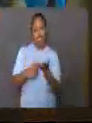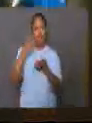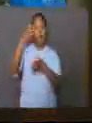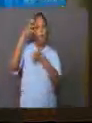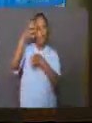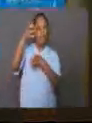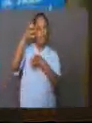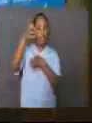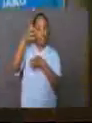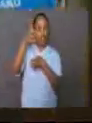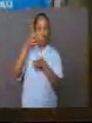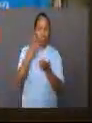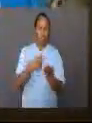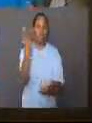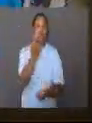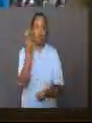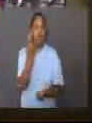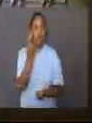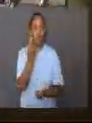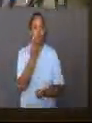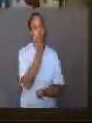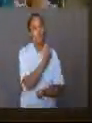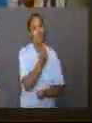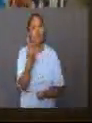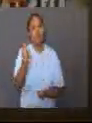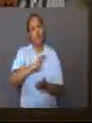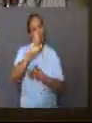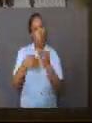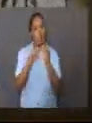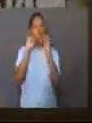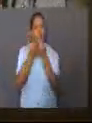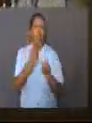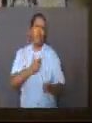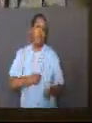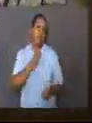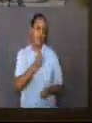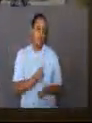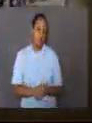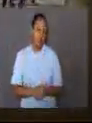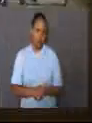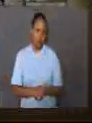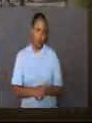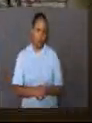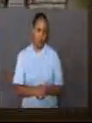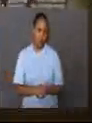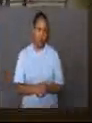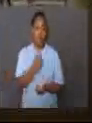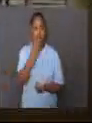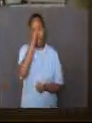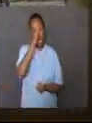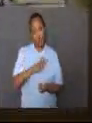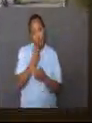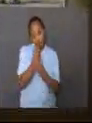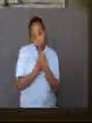medal is a benefit that everyone on the team shares. It is not awarded